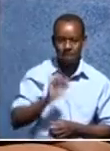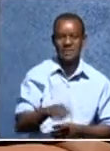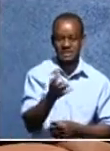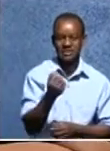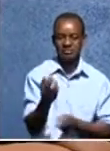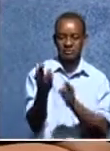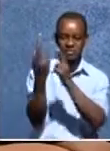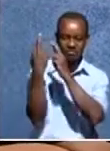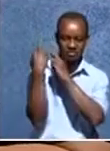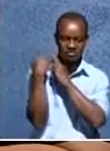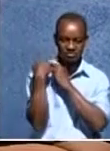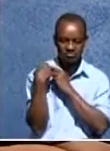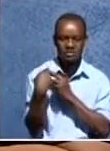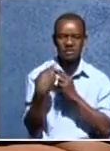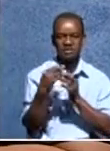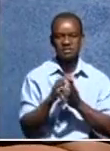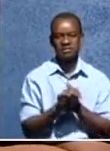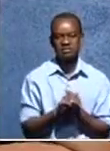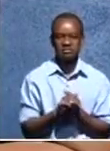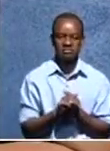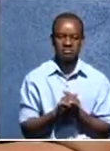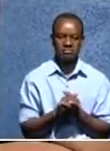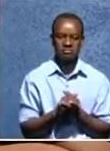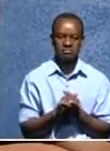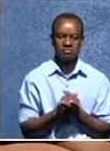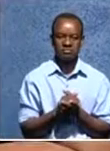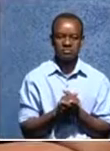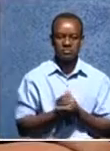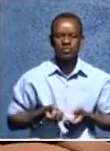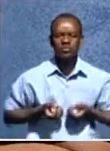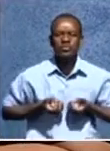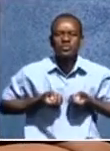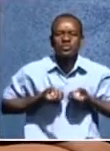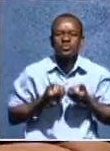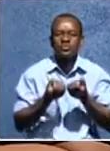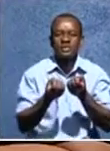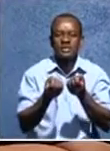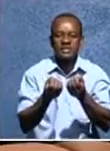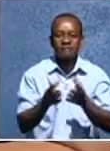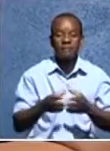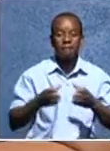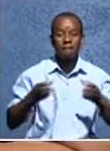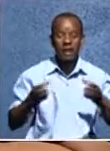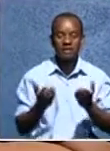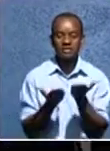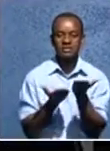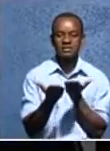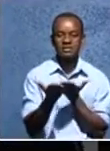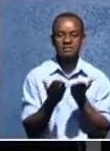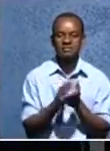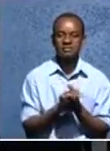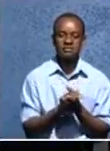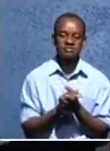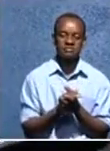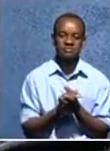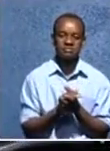market Namibia. It's also every Namibian's responsibility to offer a great customer service. It's not to say that we need to